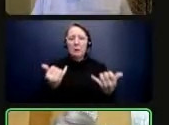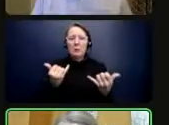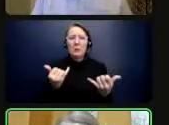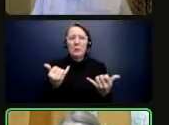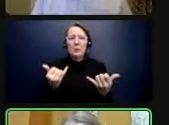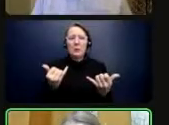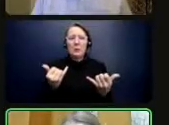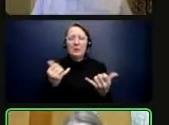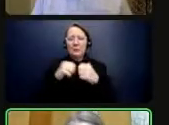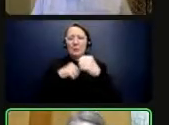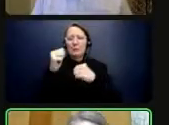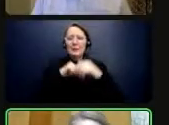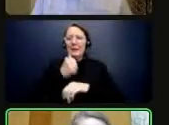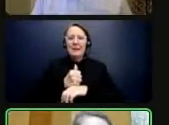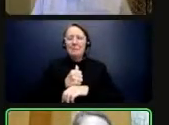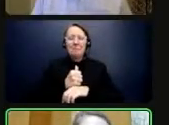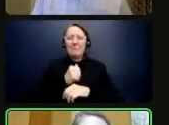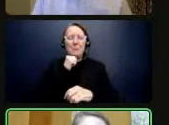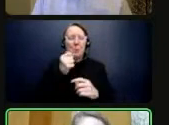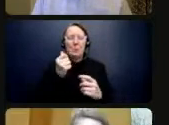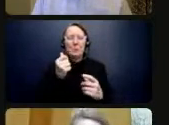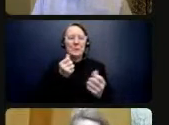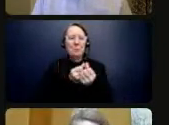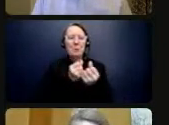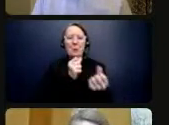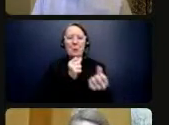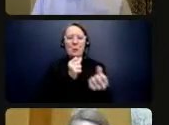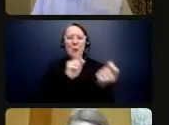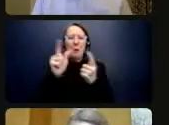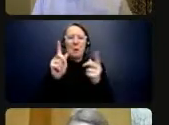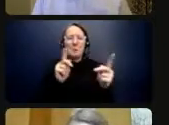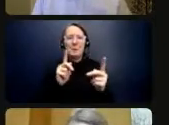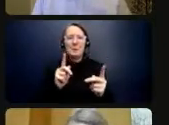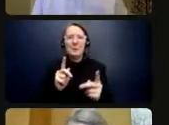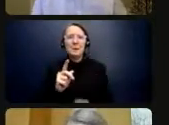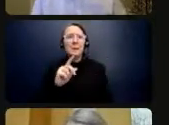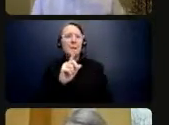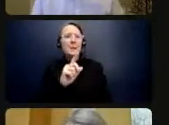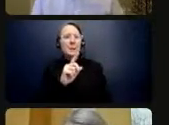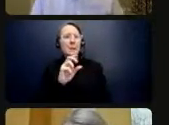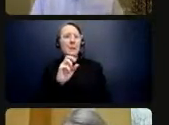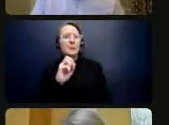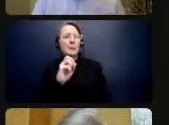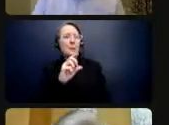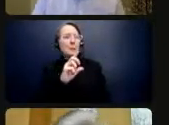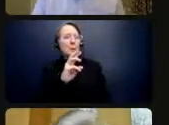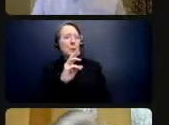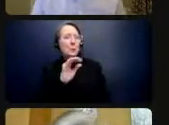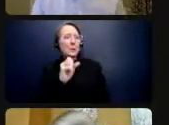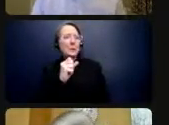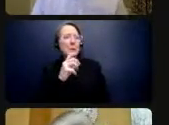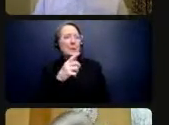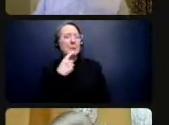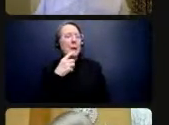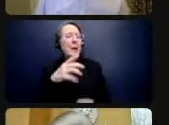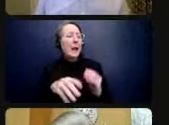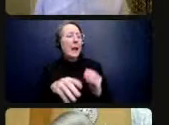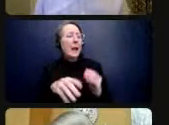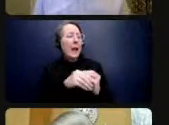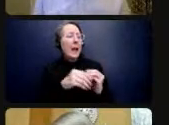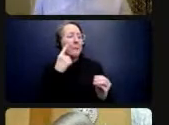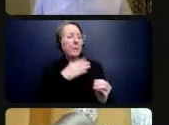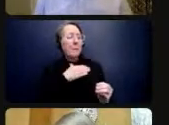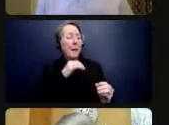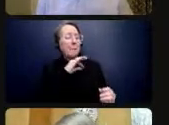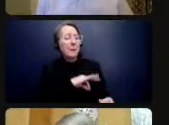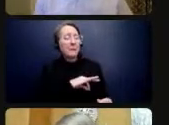the way our current structure is set up. You know, Gretchen, the only thing I could add is, and this is for my benefit, it'd be nice to